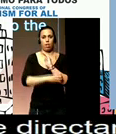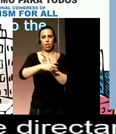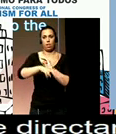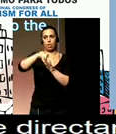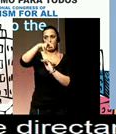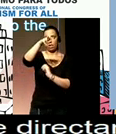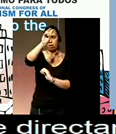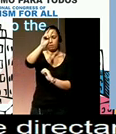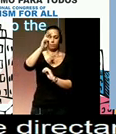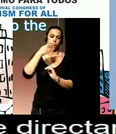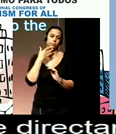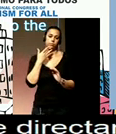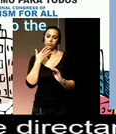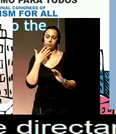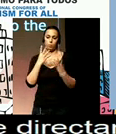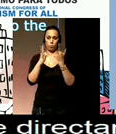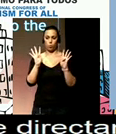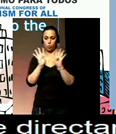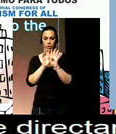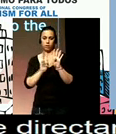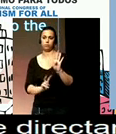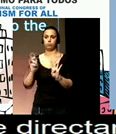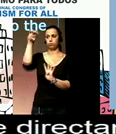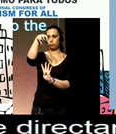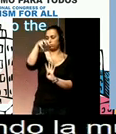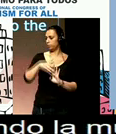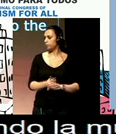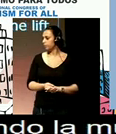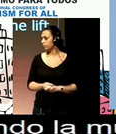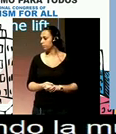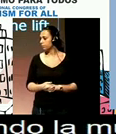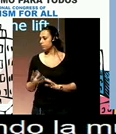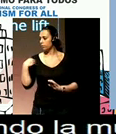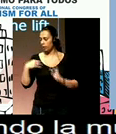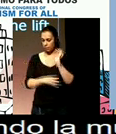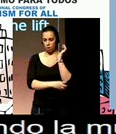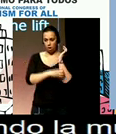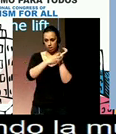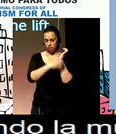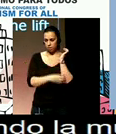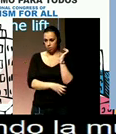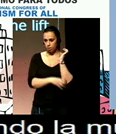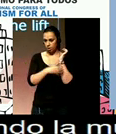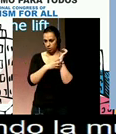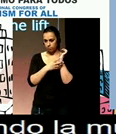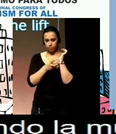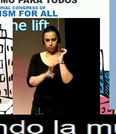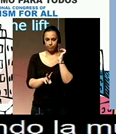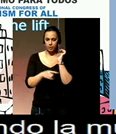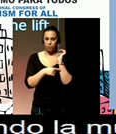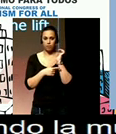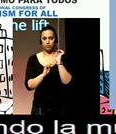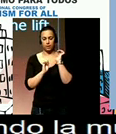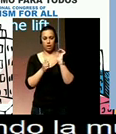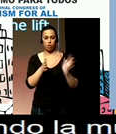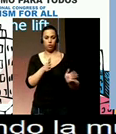The lift was approved as a temporary solution in 2004 to overcome any objections there may have been,